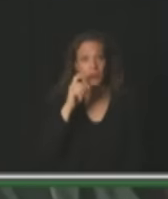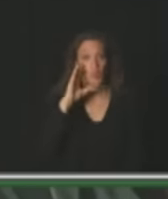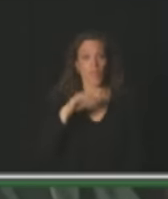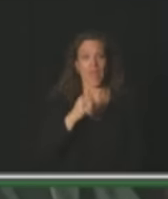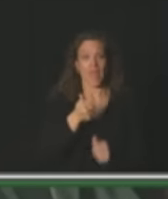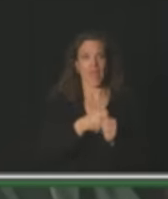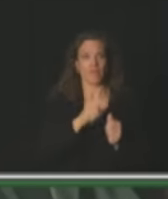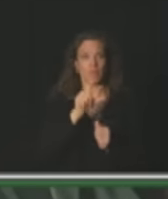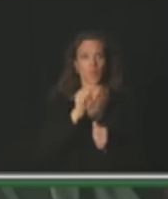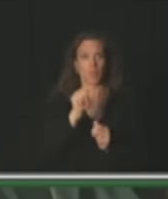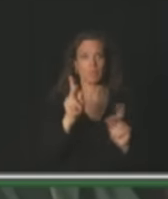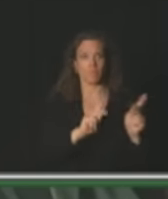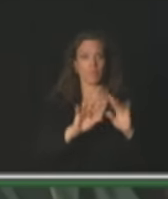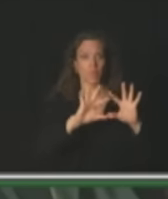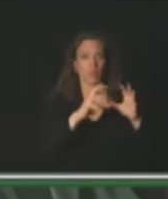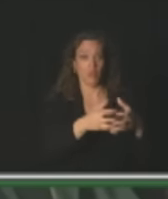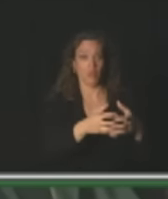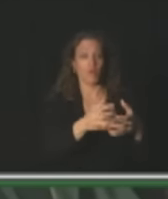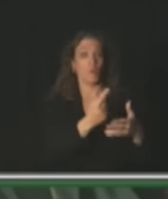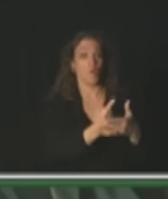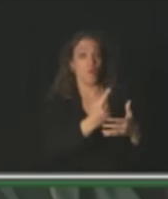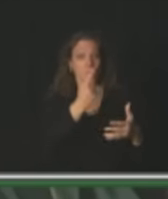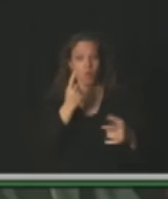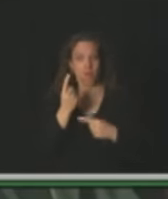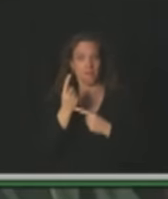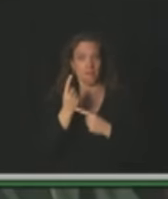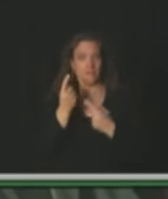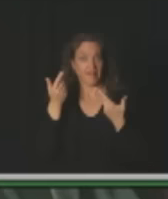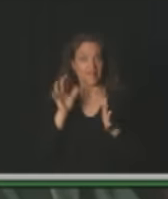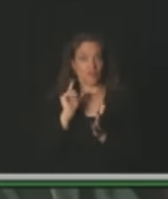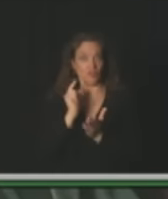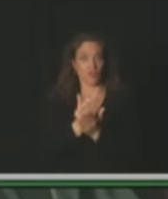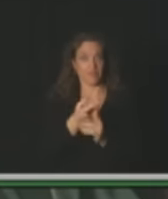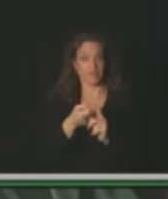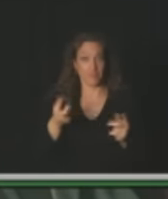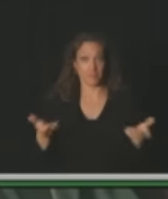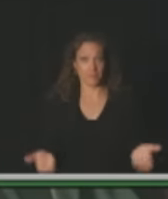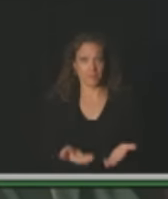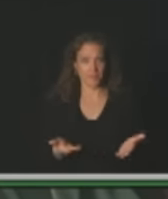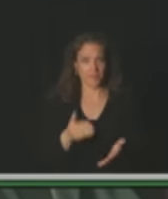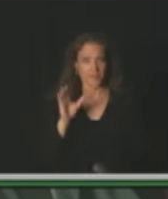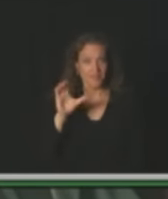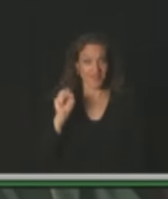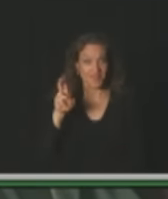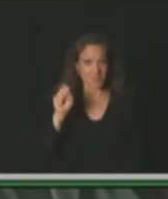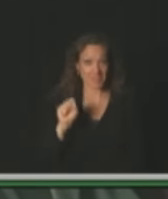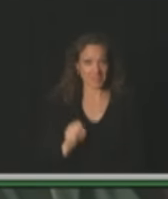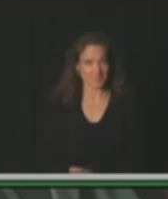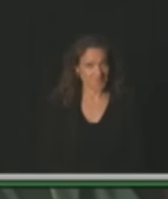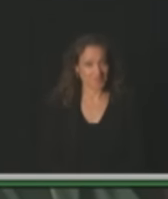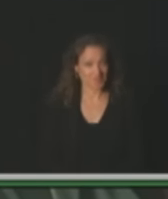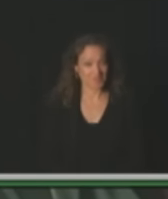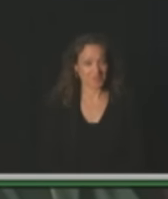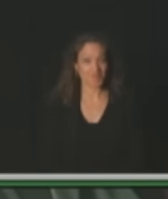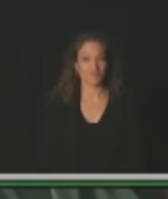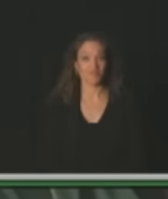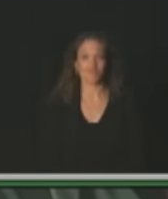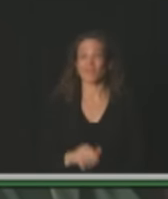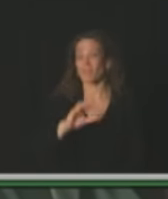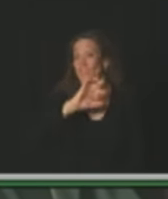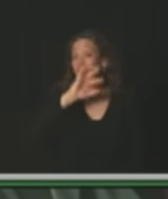people were a student here and graduated here from Sacramento State. In